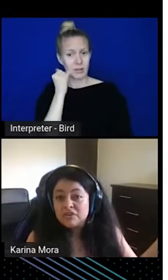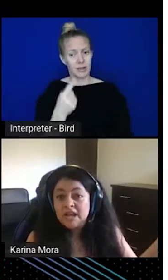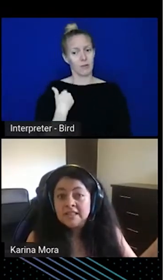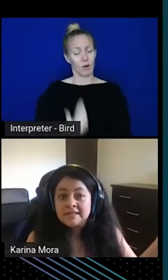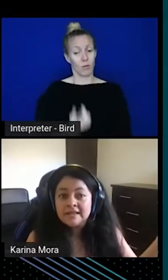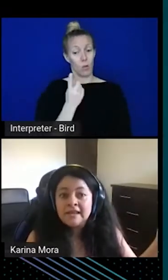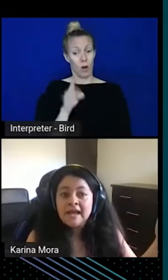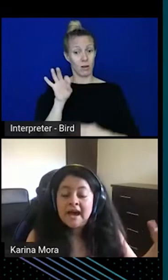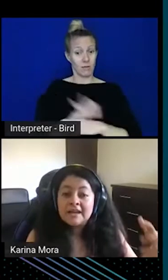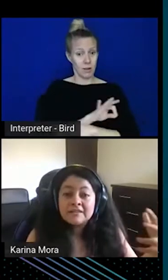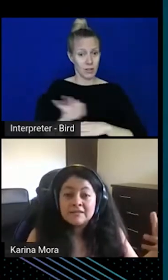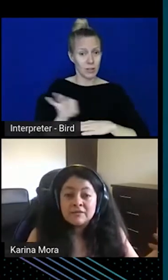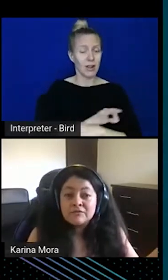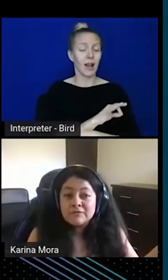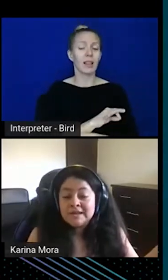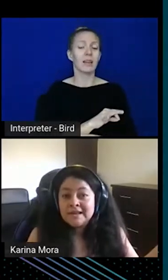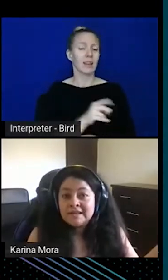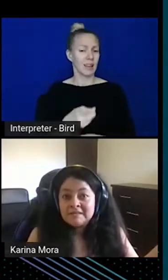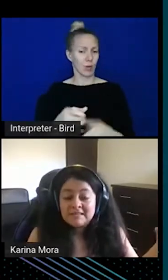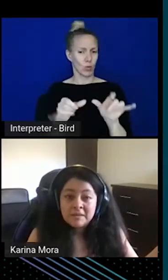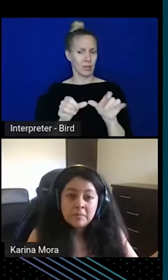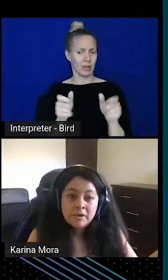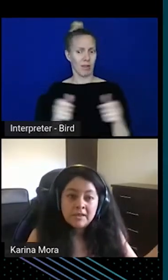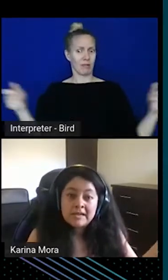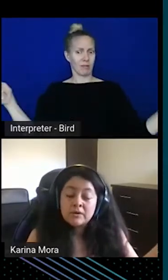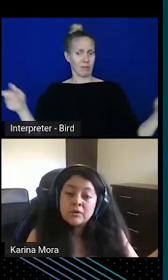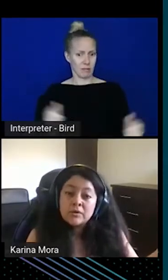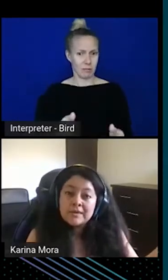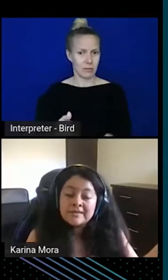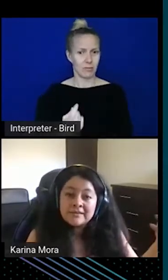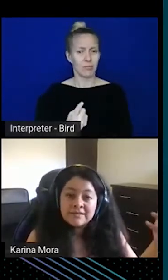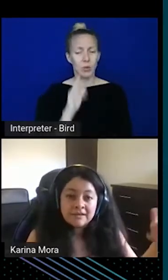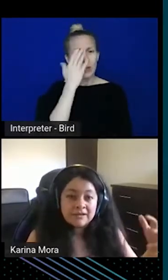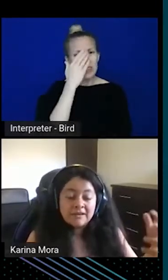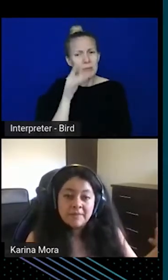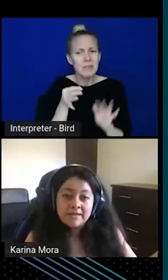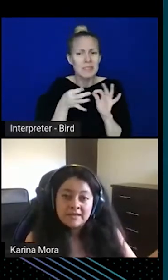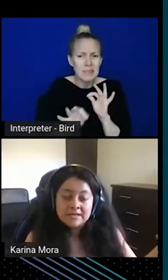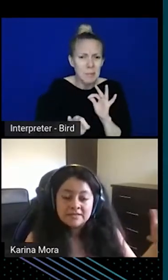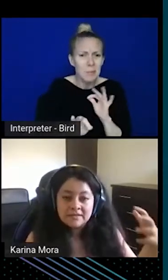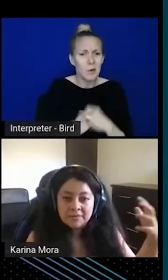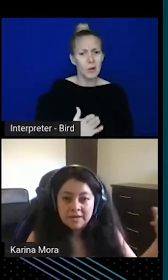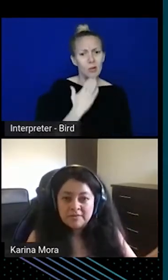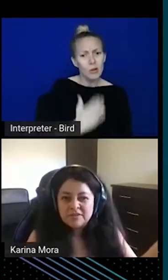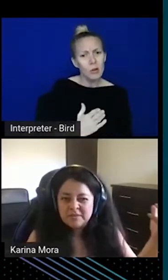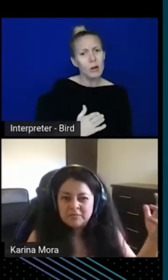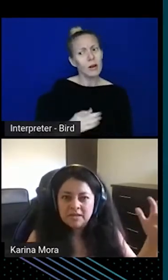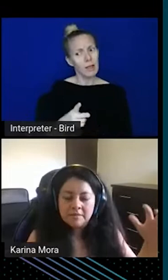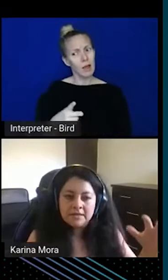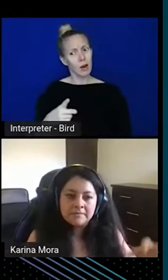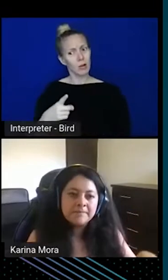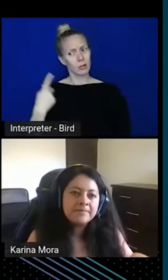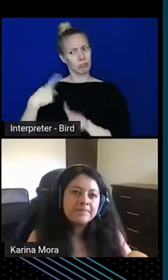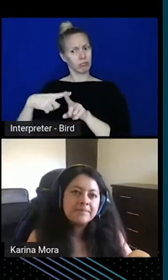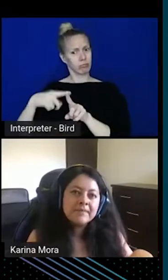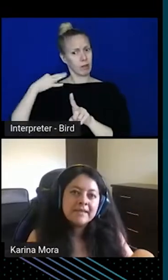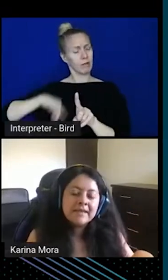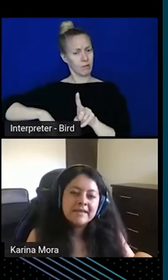that functionality. And it sounds really simple and good, and there is a clear advantage instead of having something really